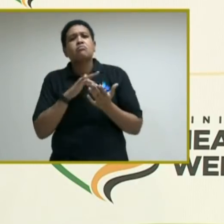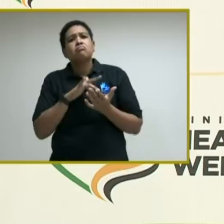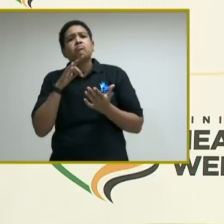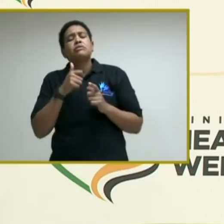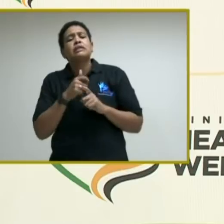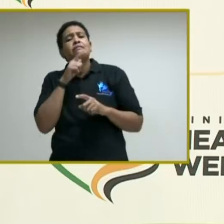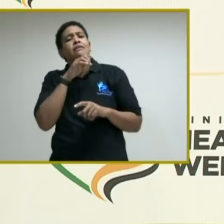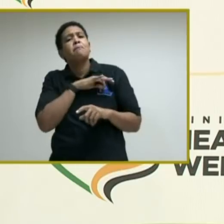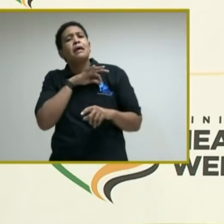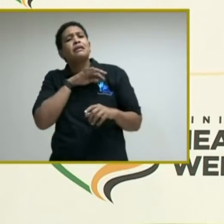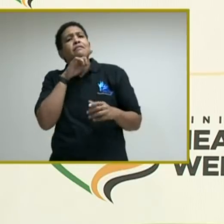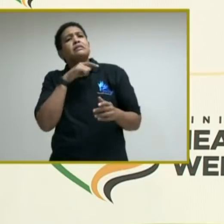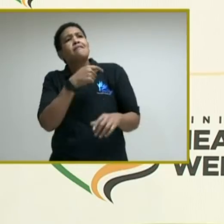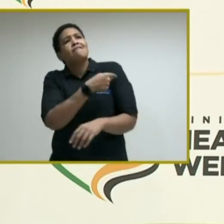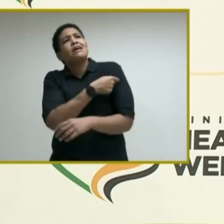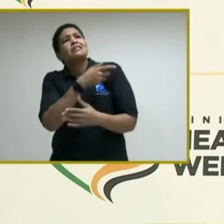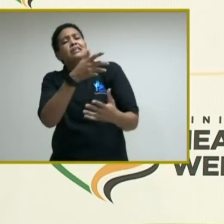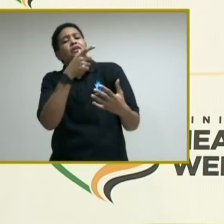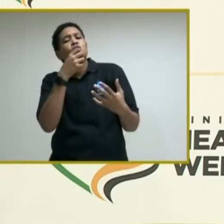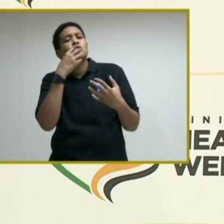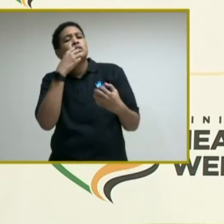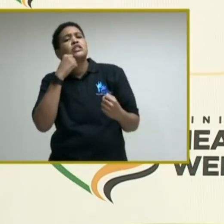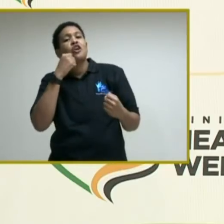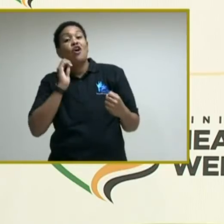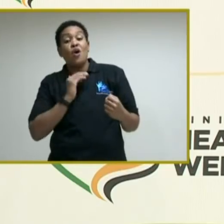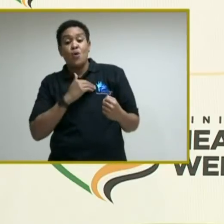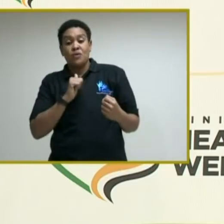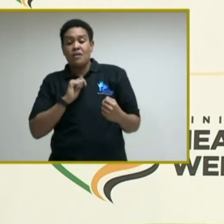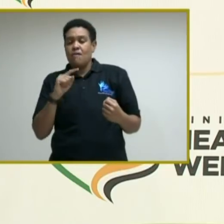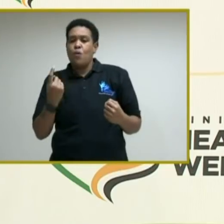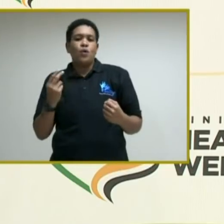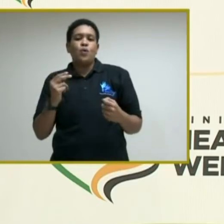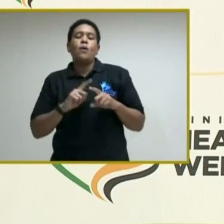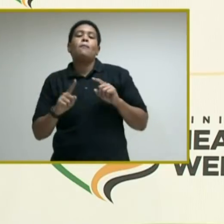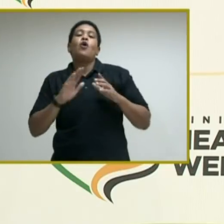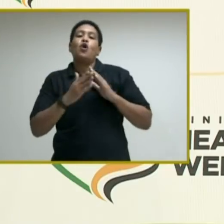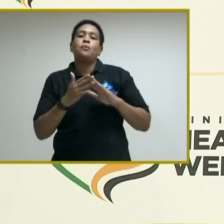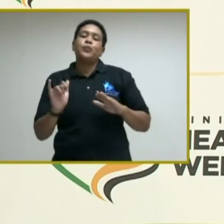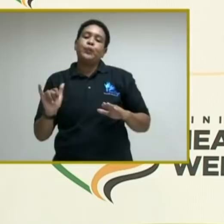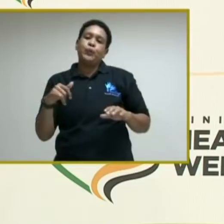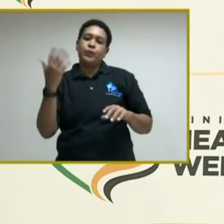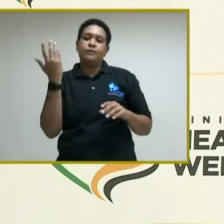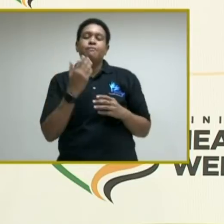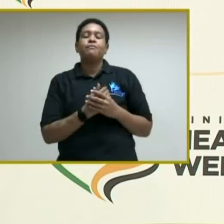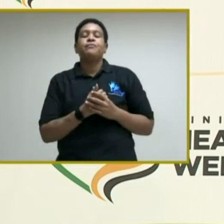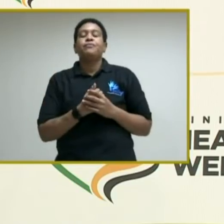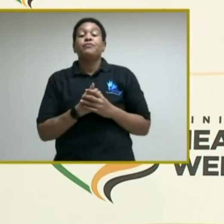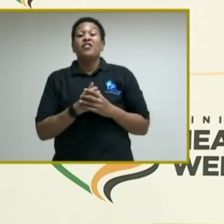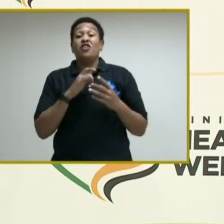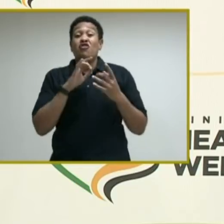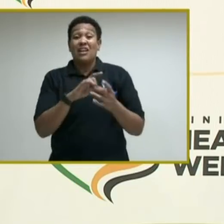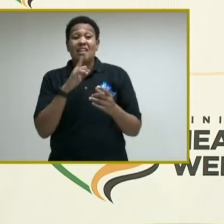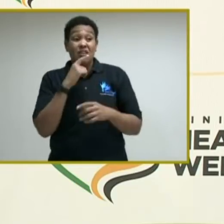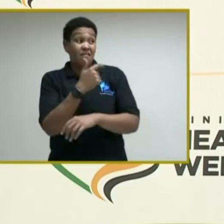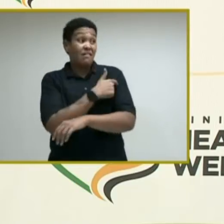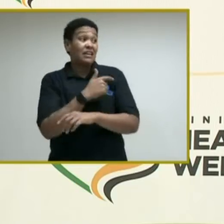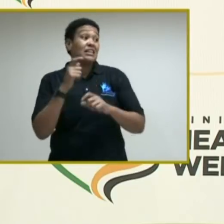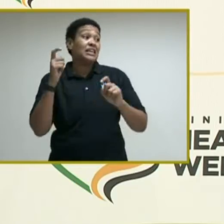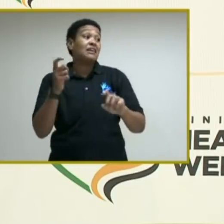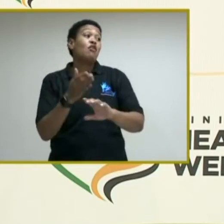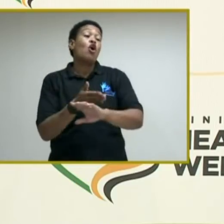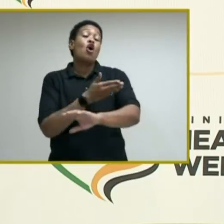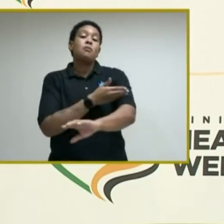the benefits of vaccines to secure not just ourselves but our communities. So in terms of the vaccines, I want to give an update.